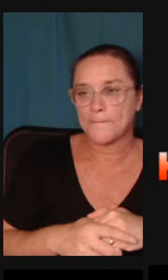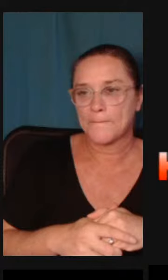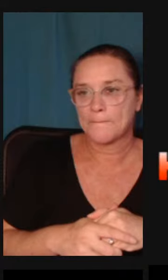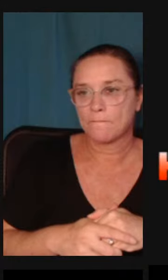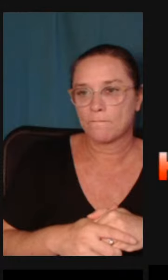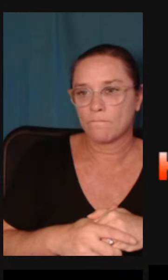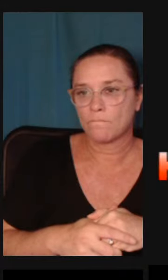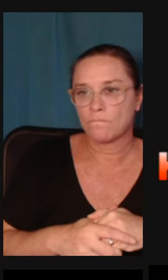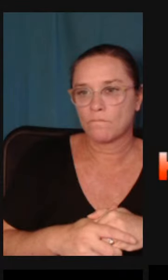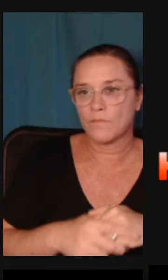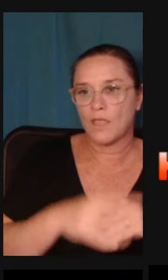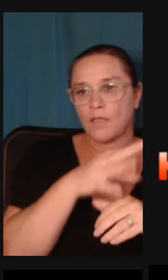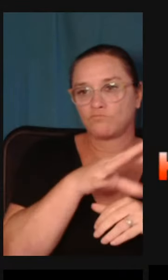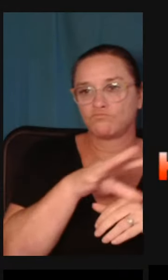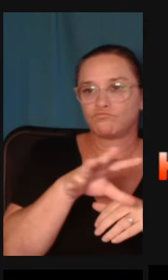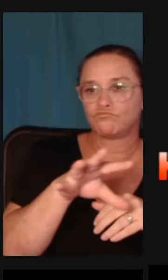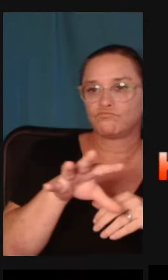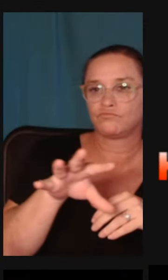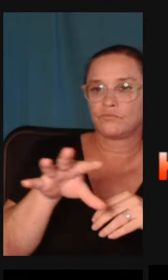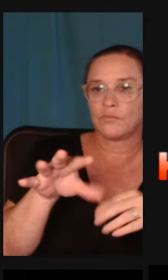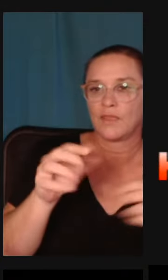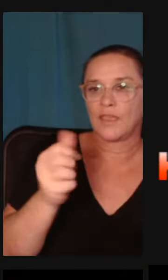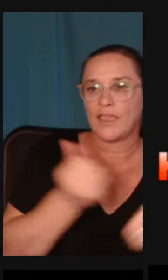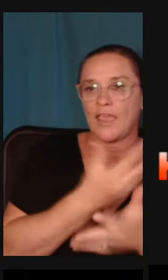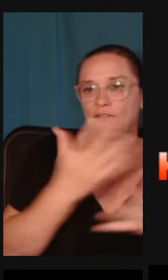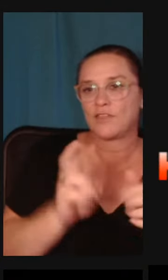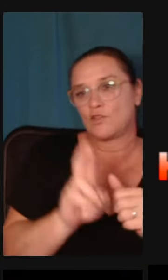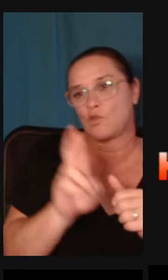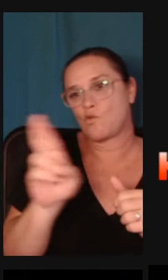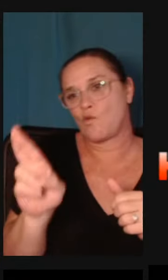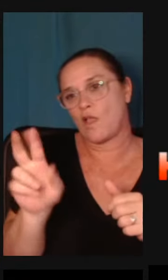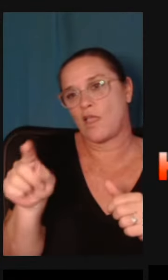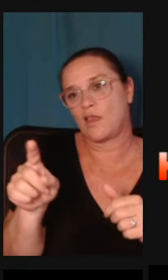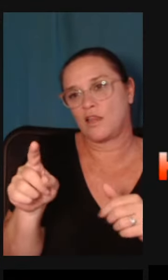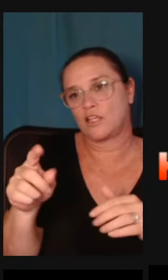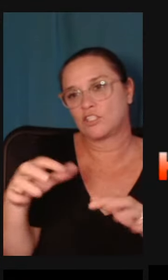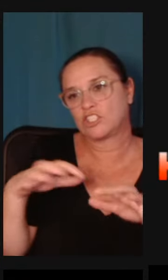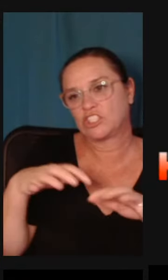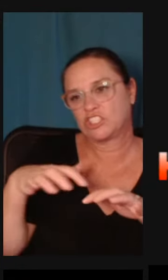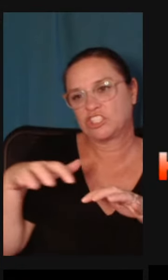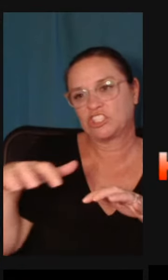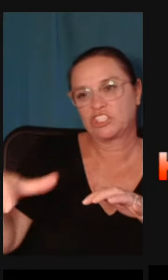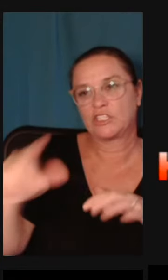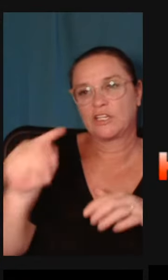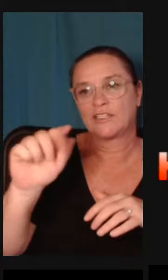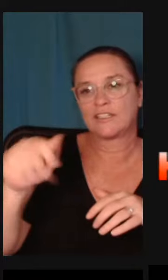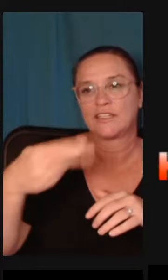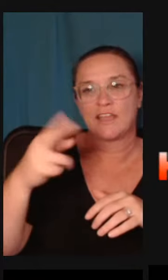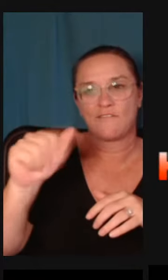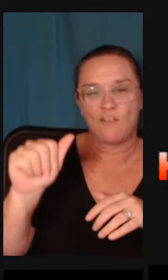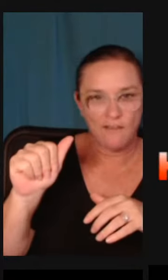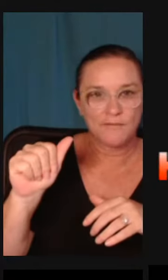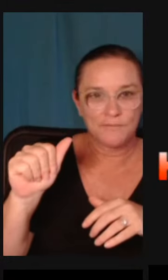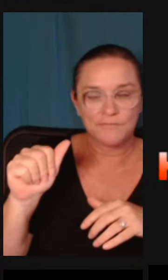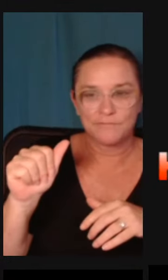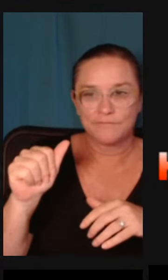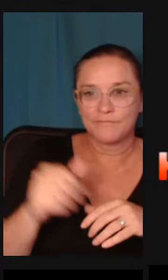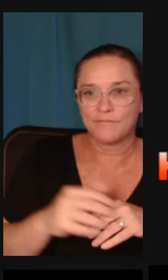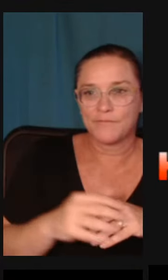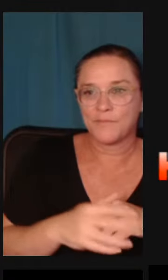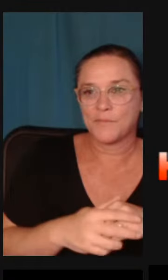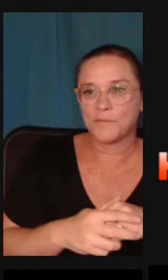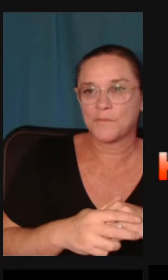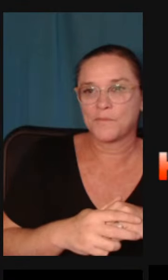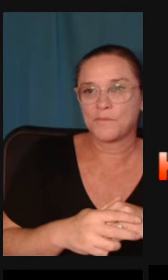And panning around, everything to the right of the vents here is all covered in tephra from the lava fountains. That's basically